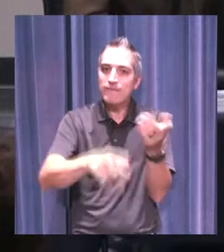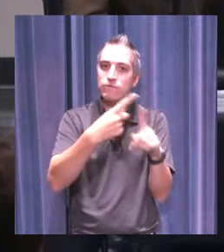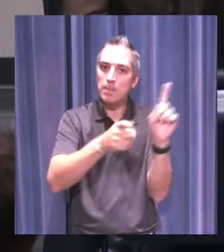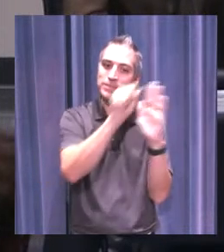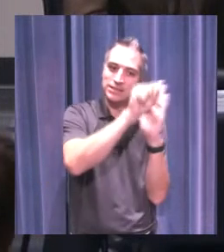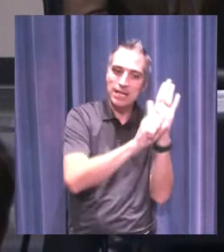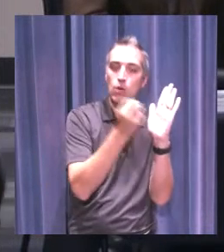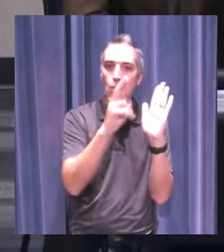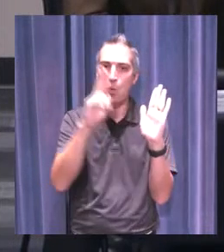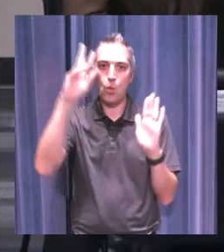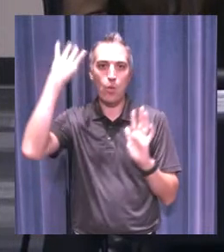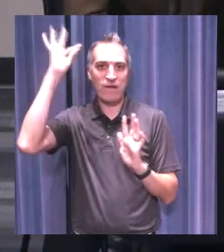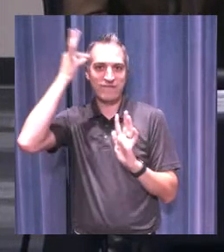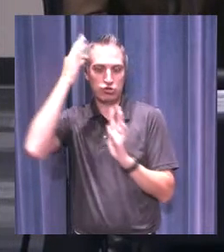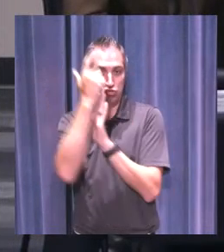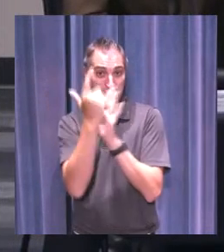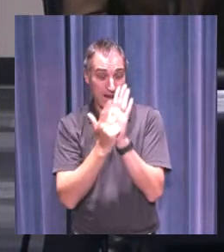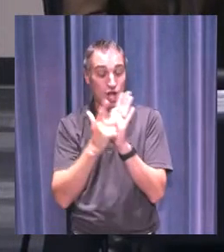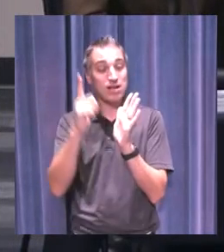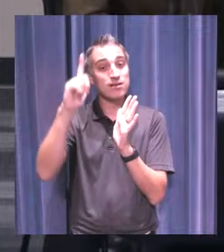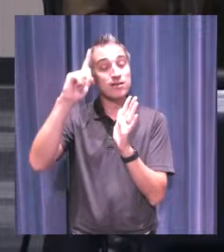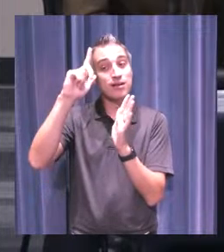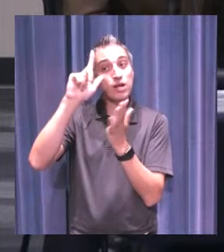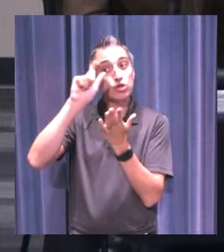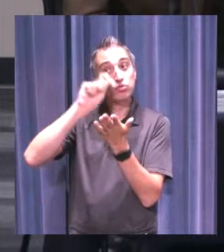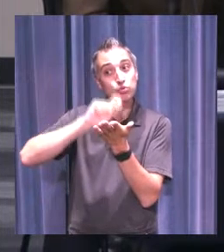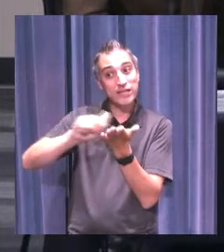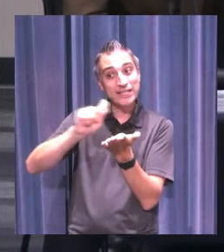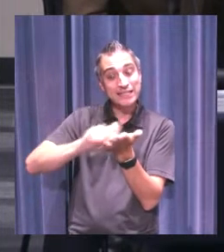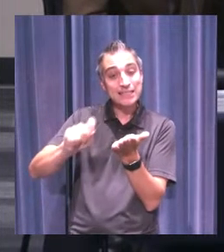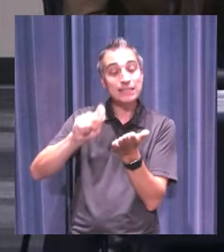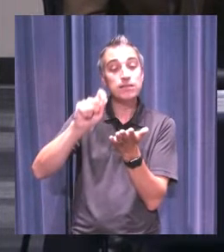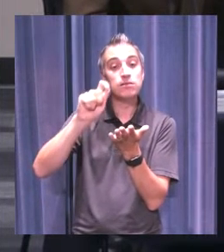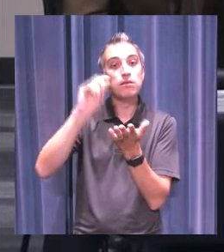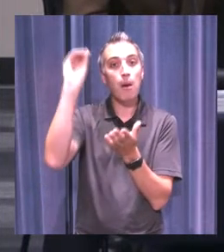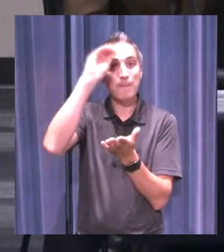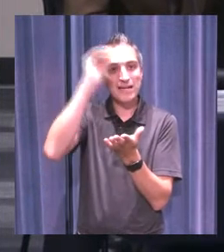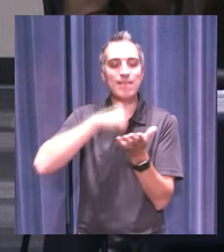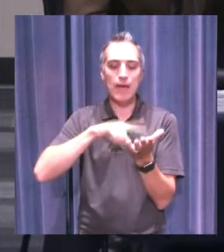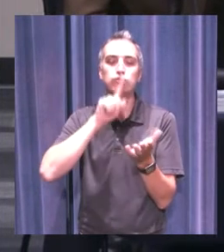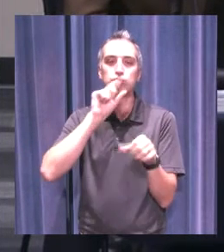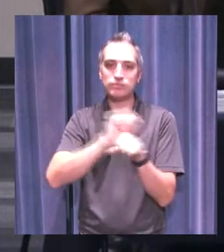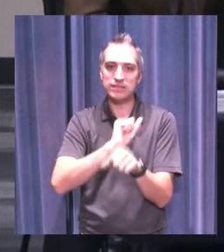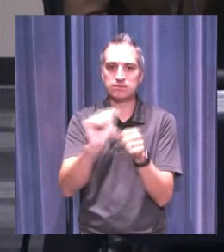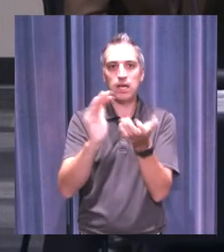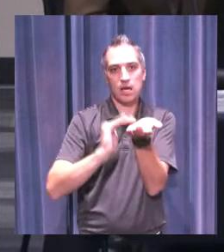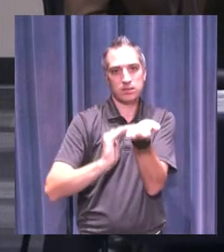statute. Written legal opinions that are attorney-client privileged are exempt from